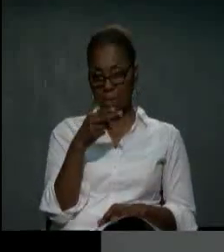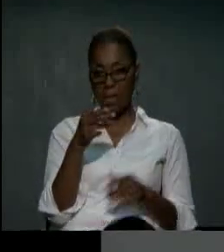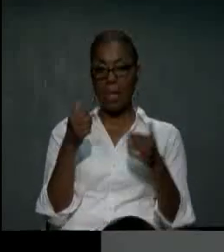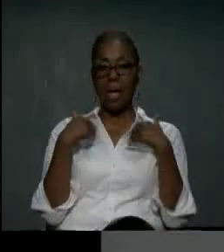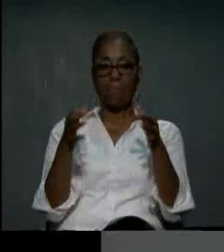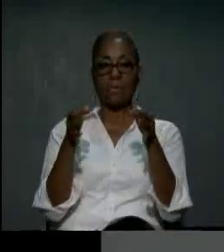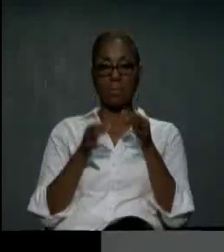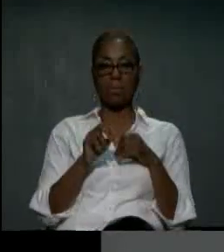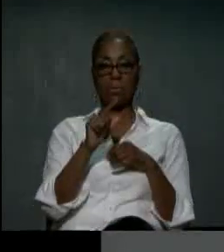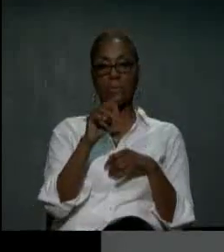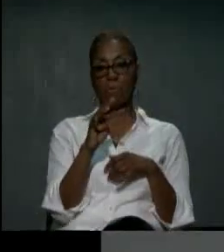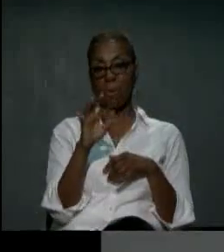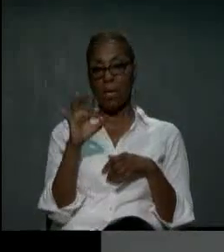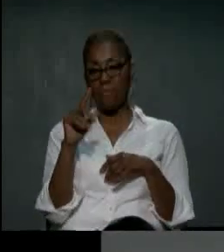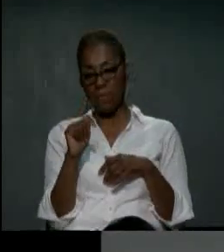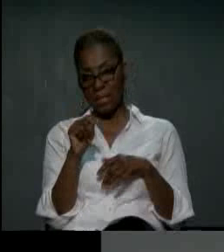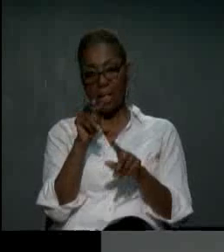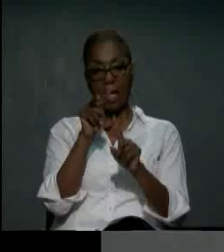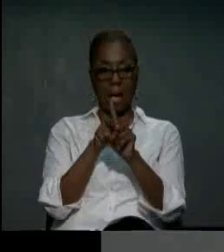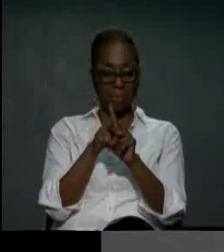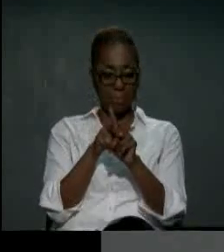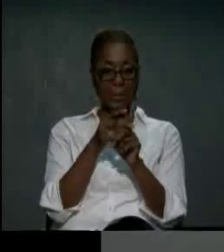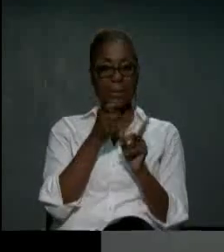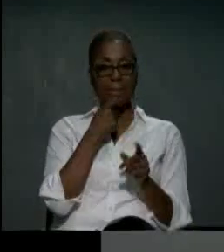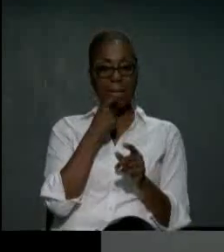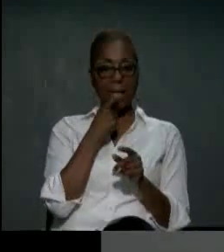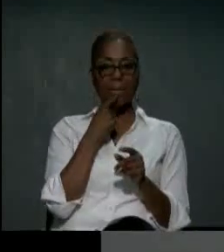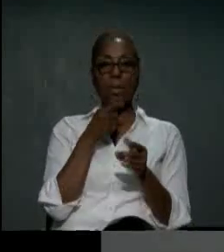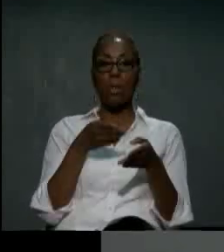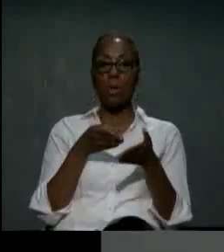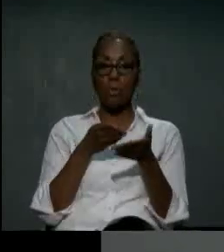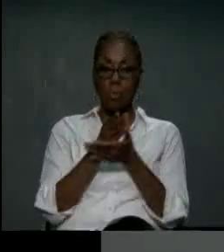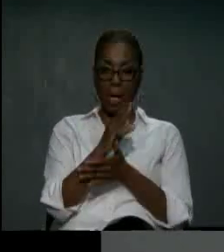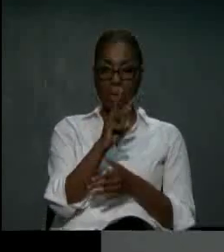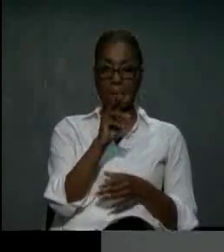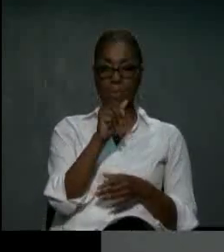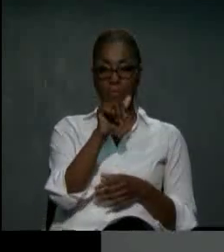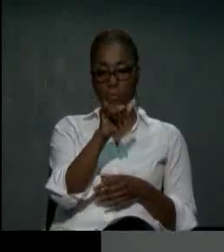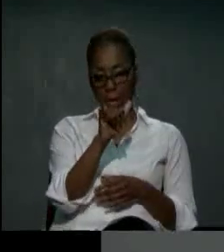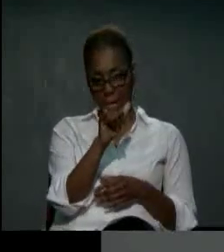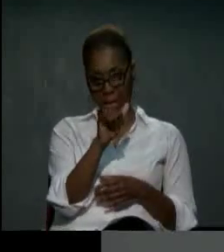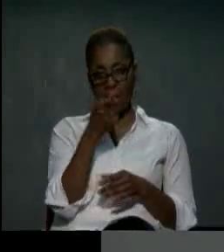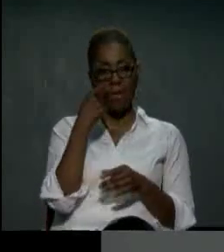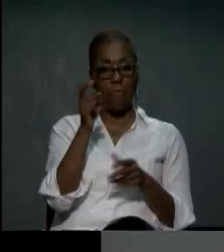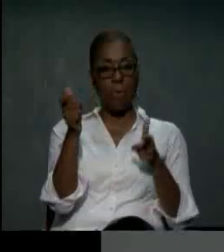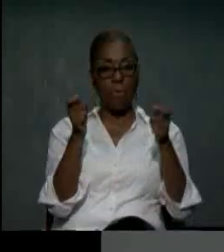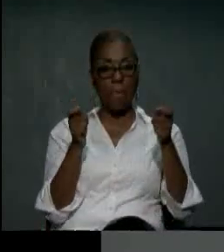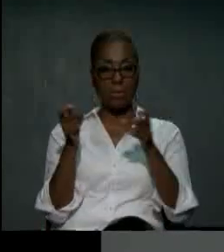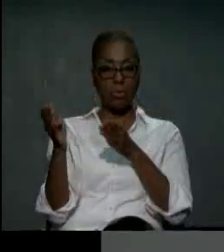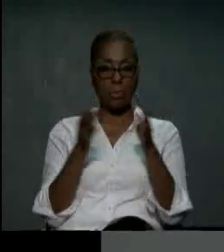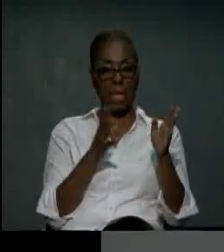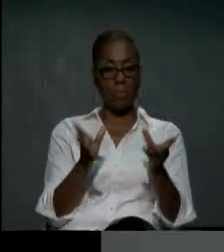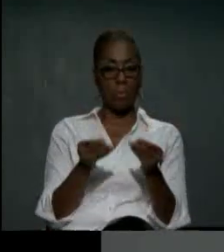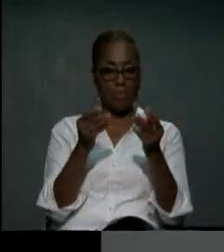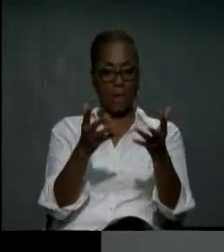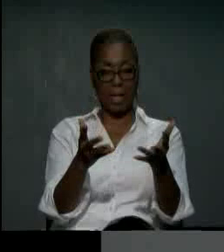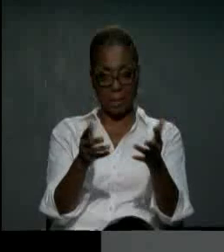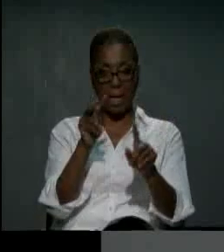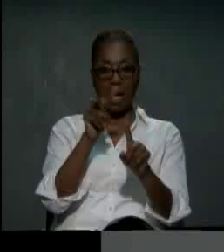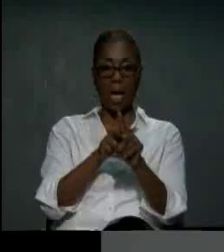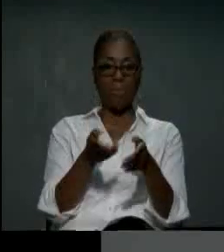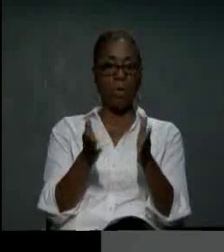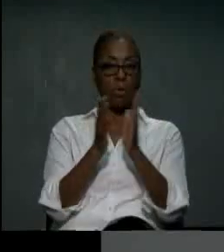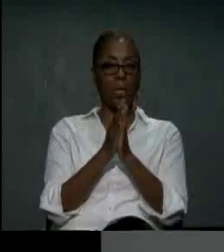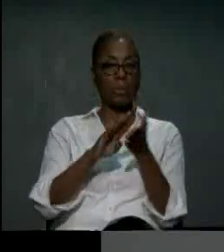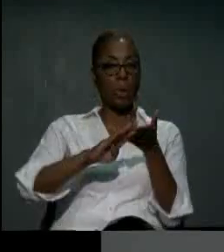setback of 24 feet. The applicant has indicated right-of-way dedication per the master street plan will be provided. The applicant is